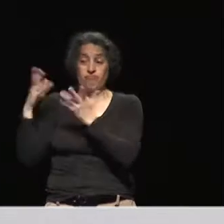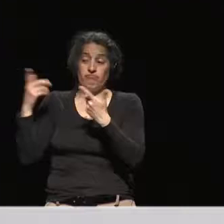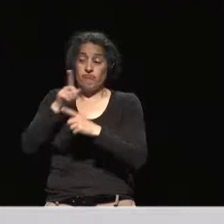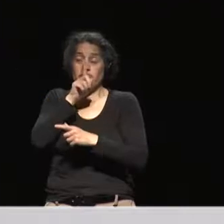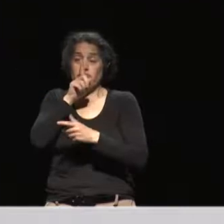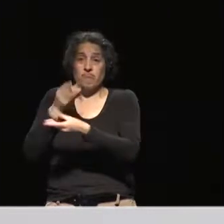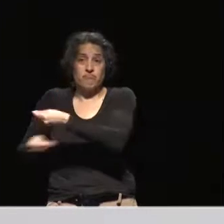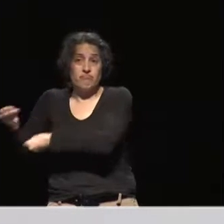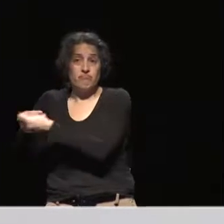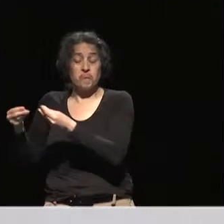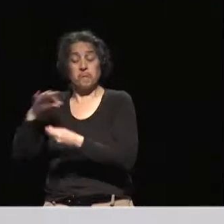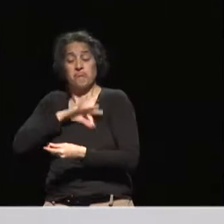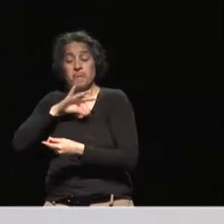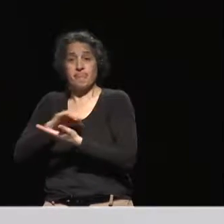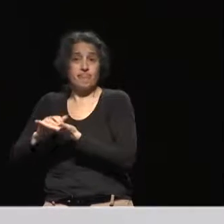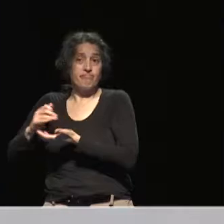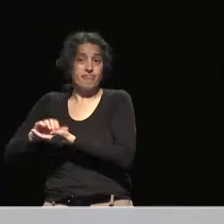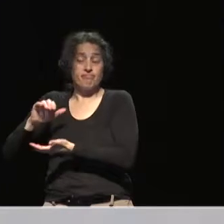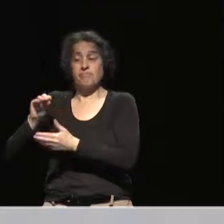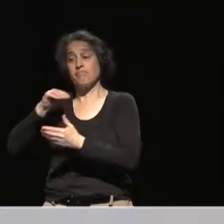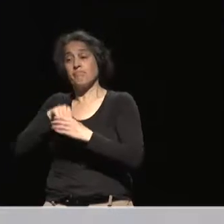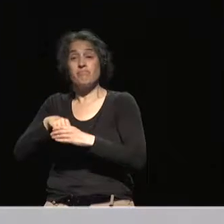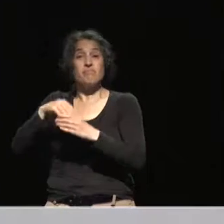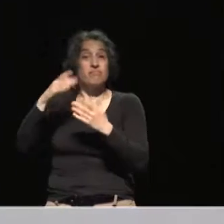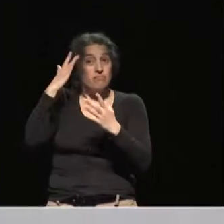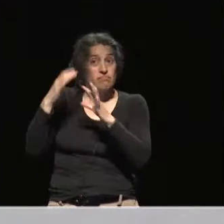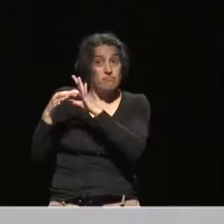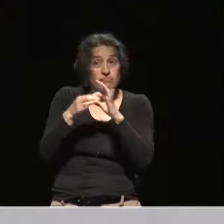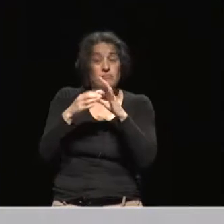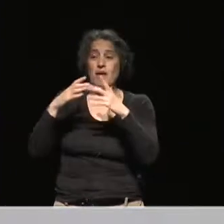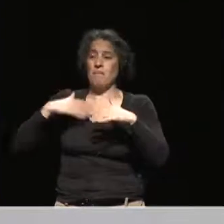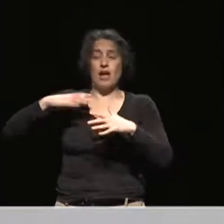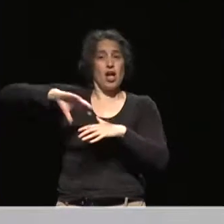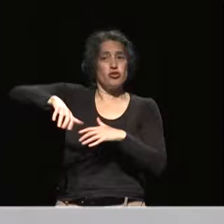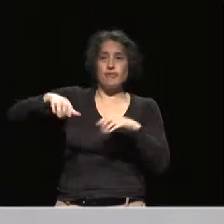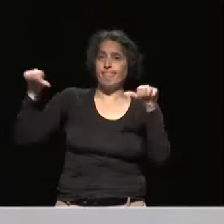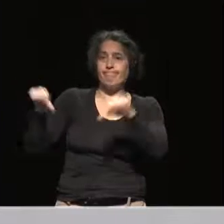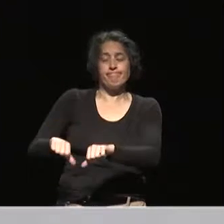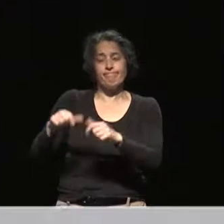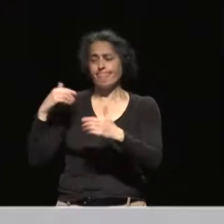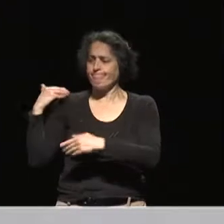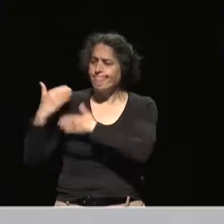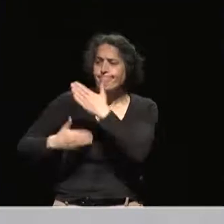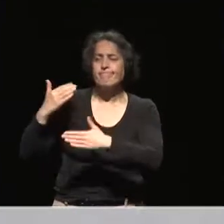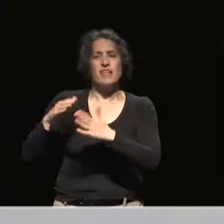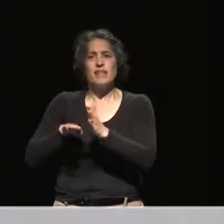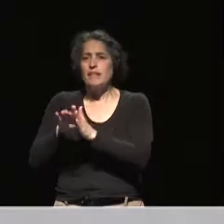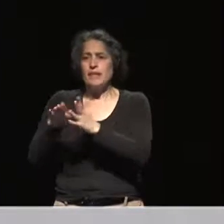wants to invest in my country. And nobody wants to invest in my country because